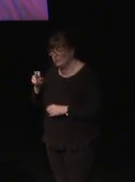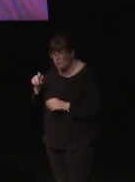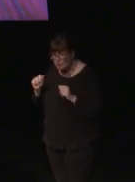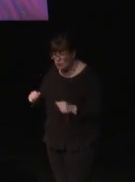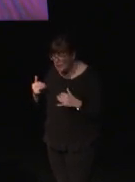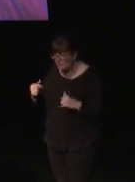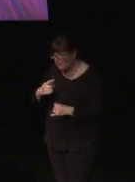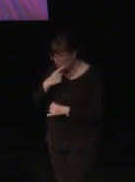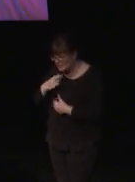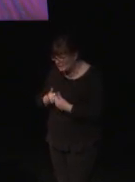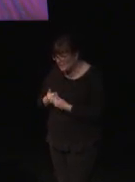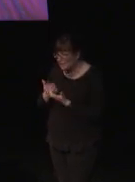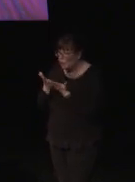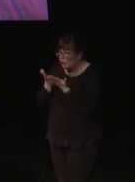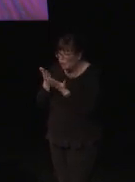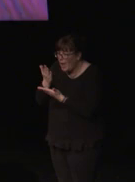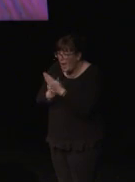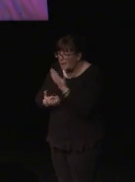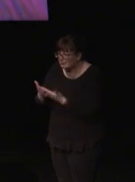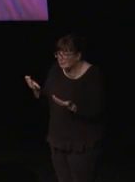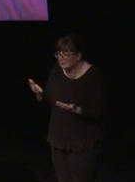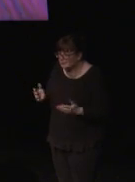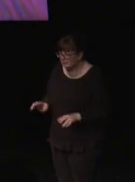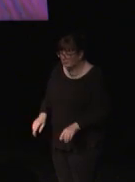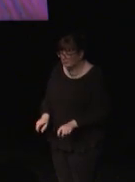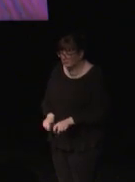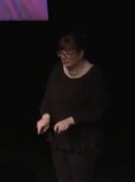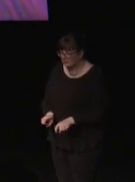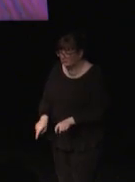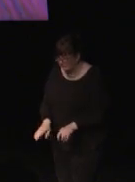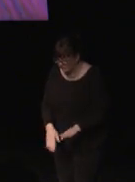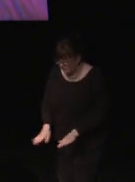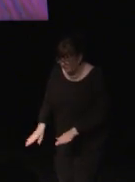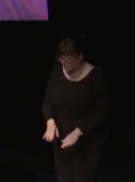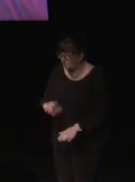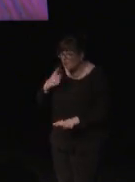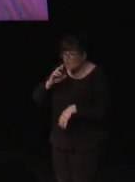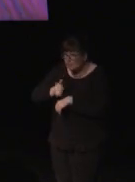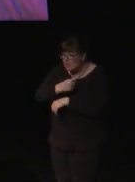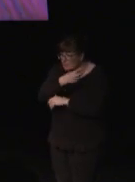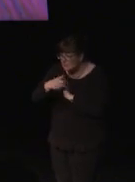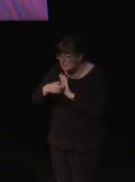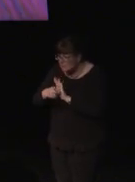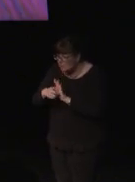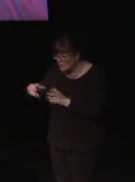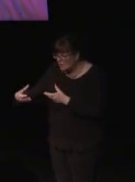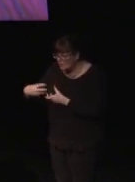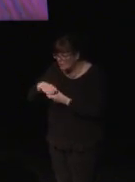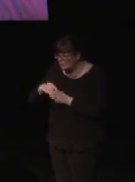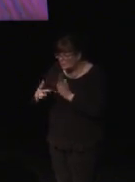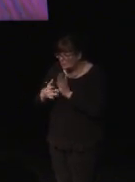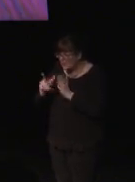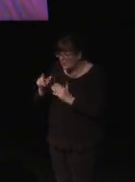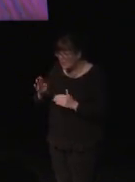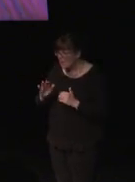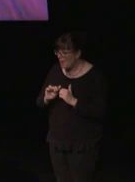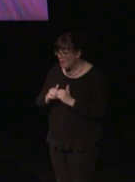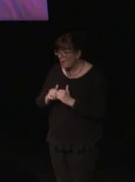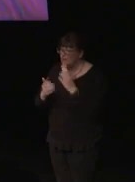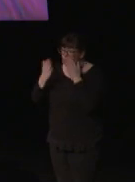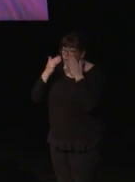no hands in this thing. And we set up this demo in the Inclusive Tech Lab primarily because it's a really good way